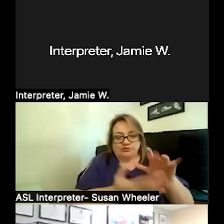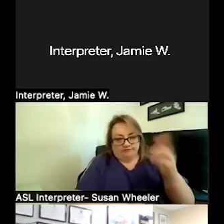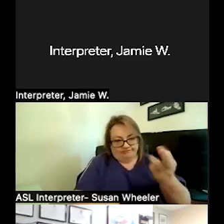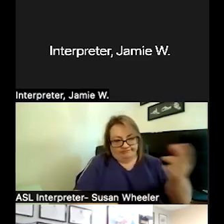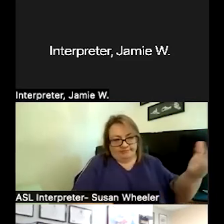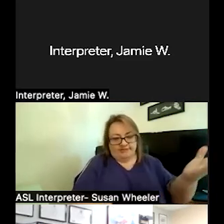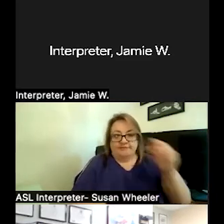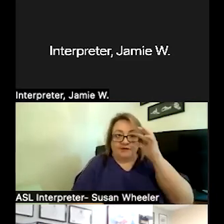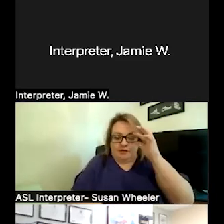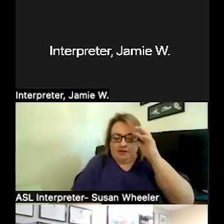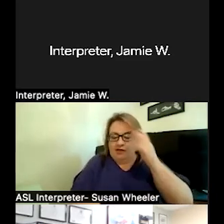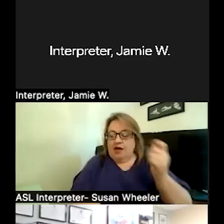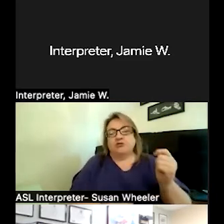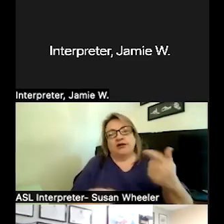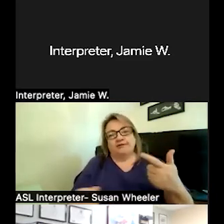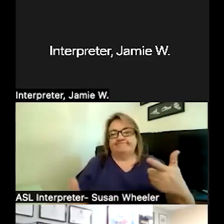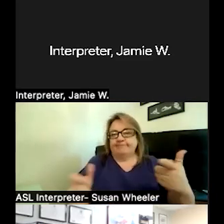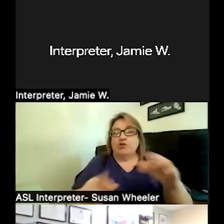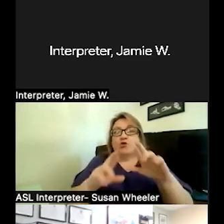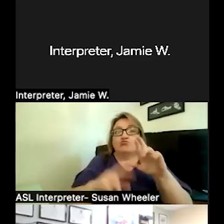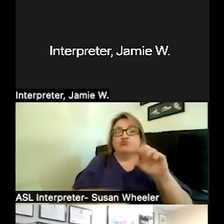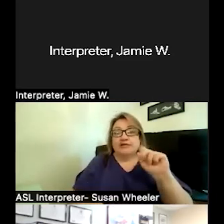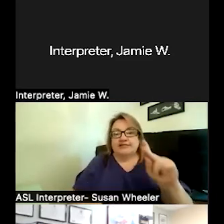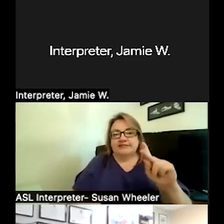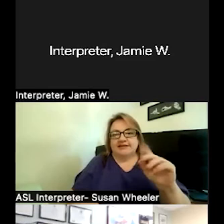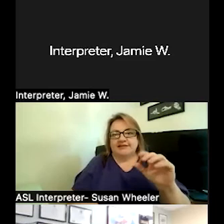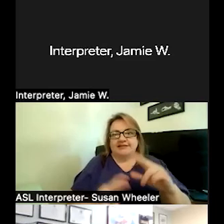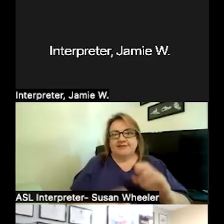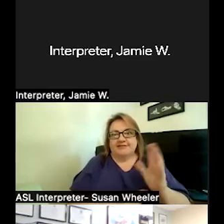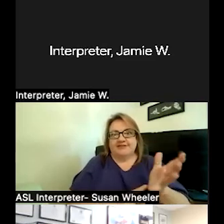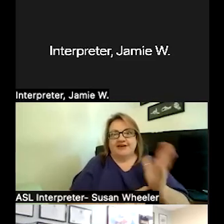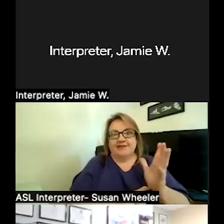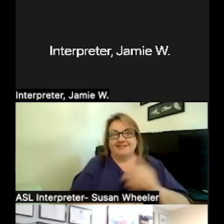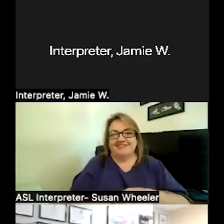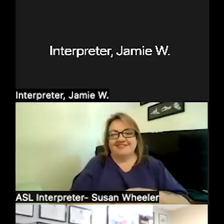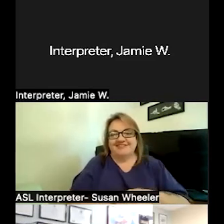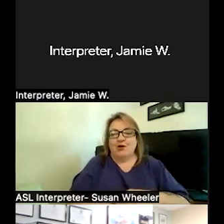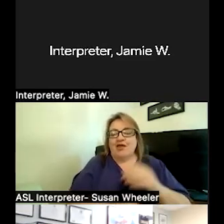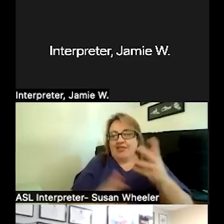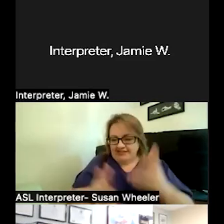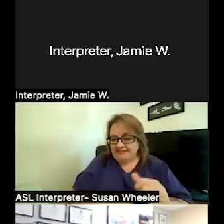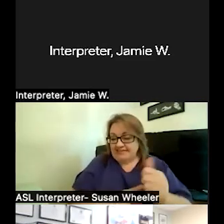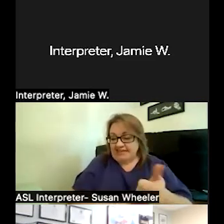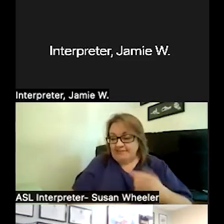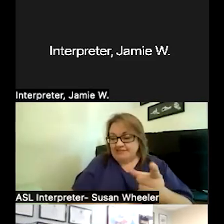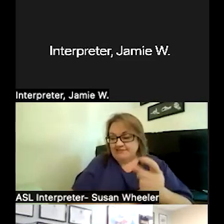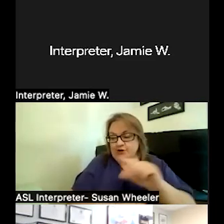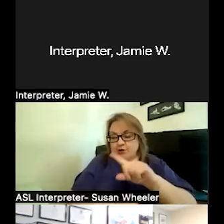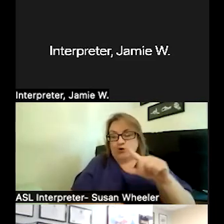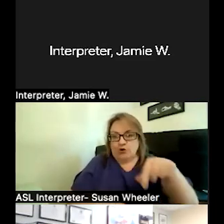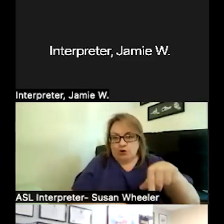Okay, I'll try to spin through the risk assessment in 5 minutes. That way there's a good 10 minutes for questions and answers at the